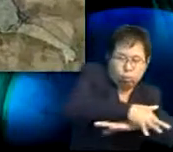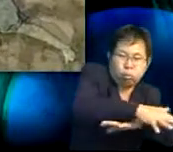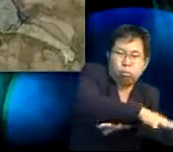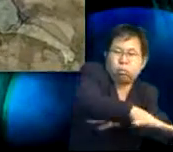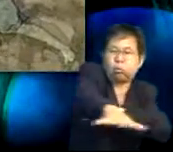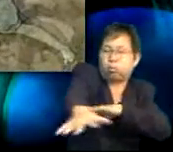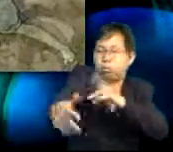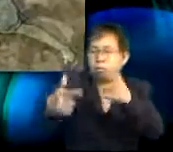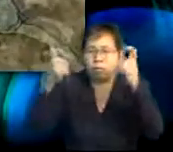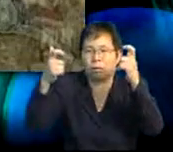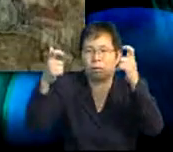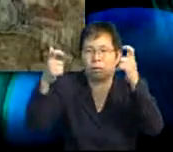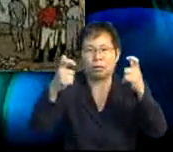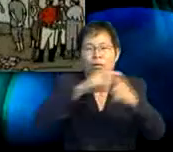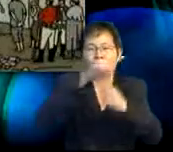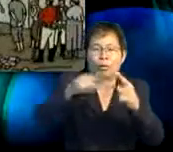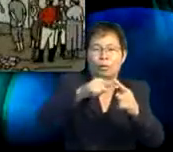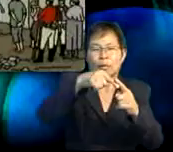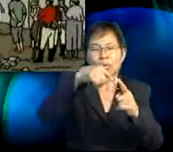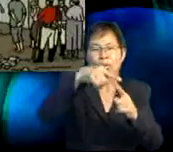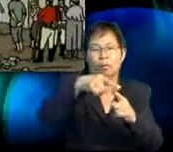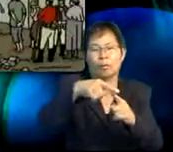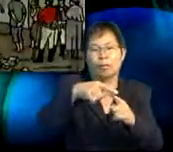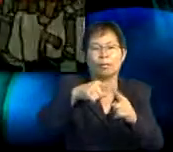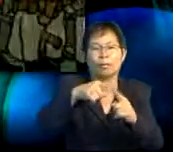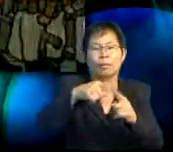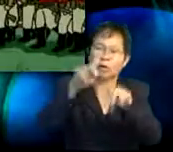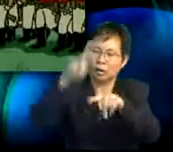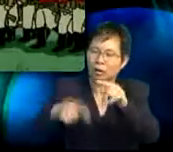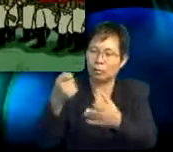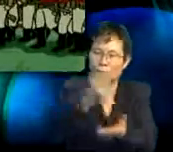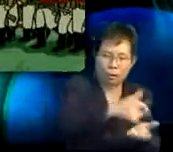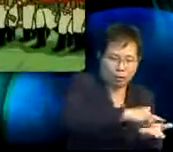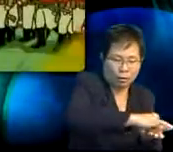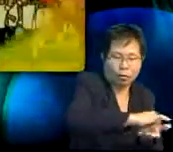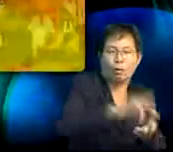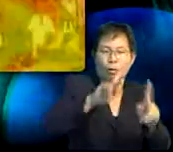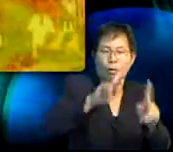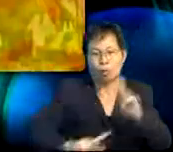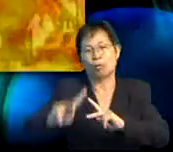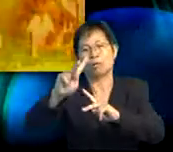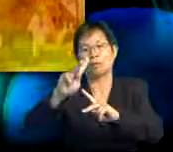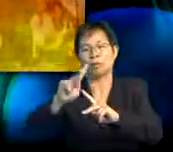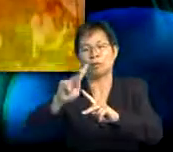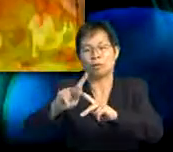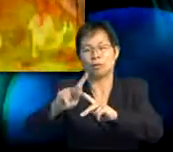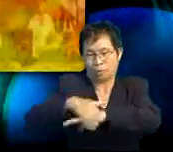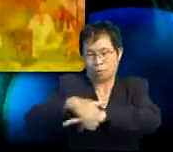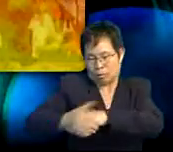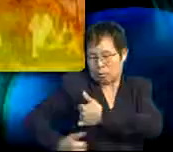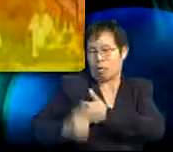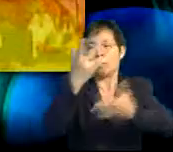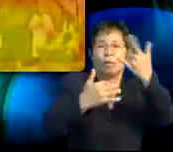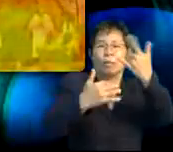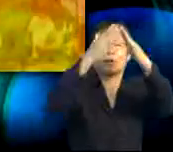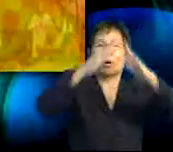wildfire. When poor villagers could not pay rent, landlords, with the help of the British soldiers, burnt down their